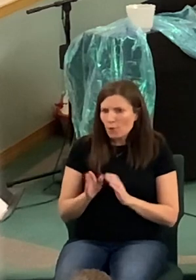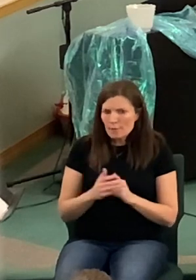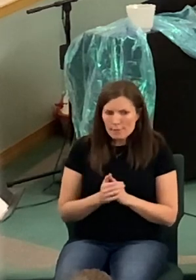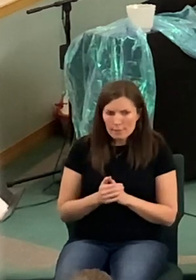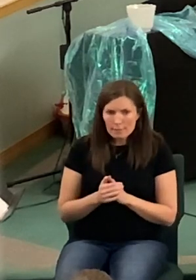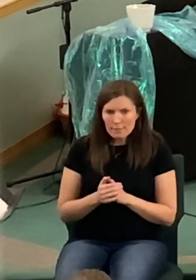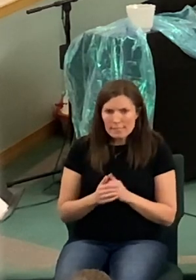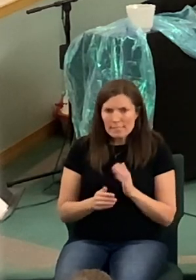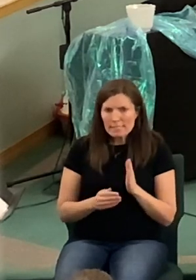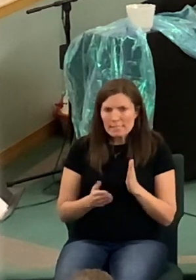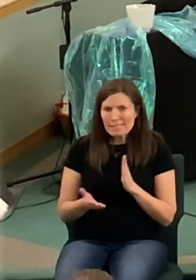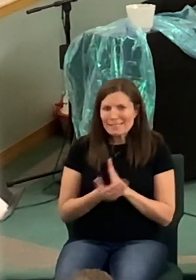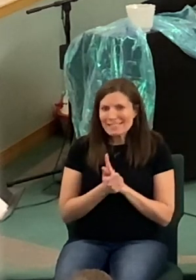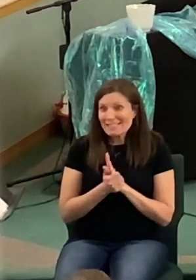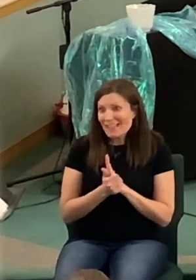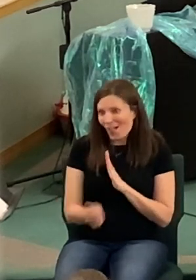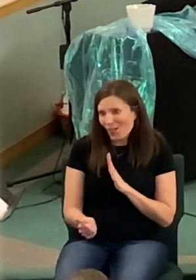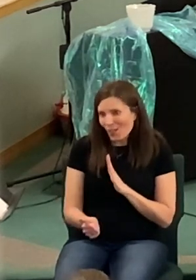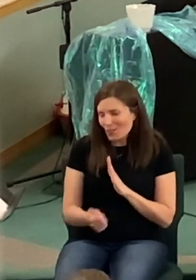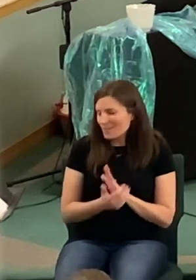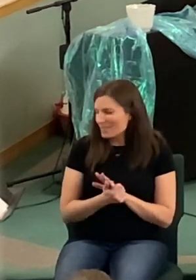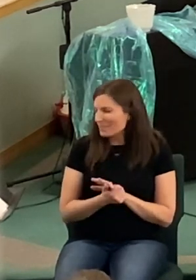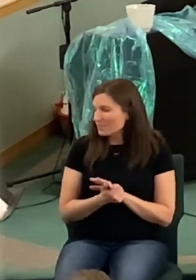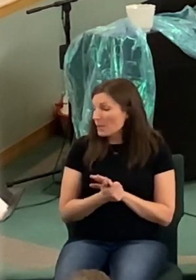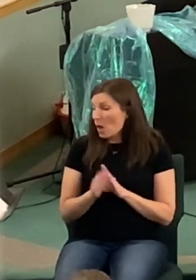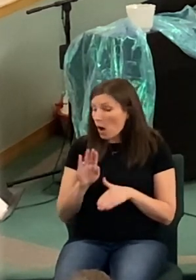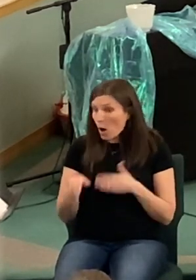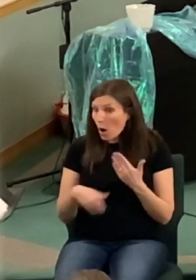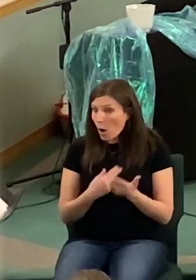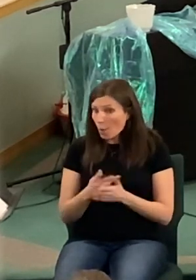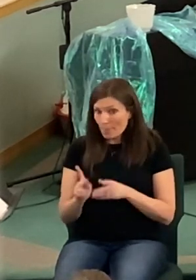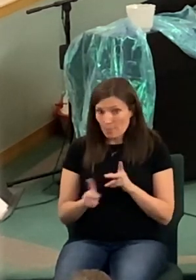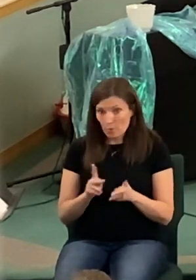church. But all people are supposed to obey